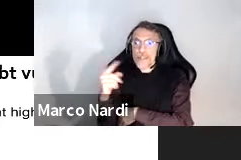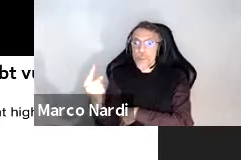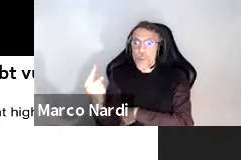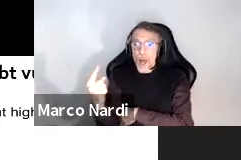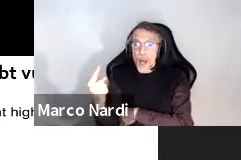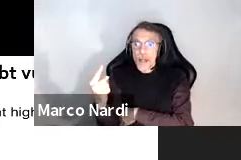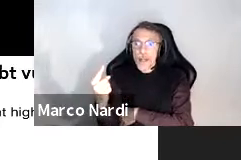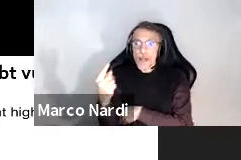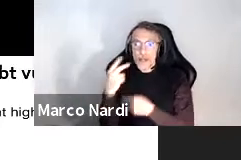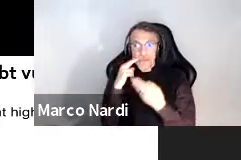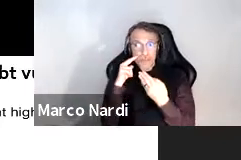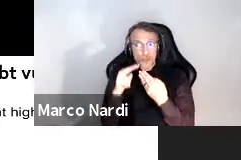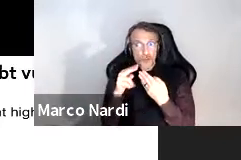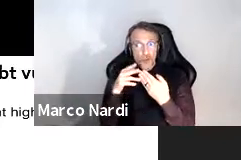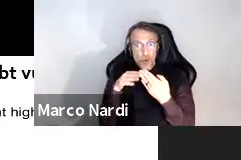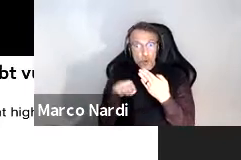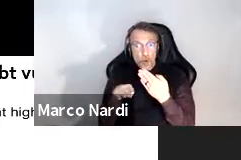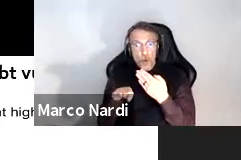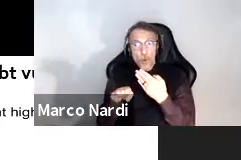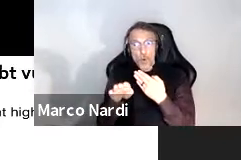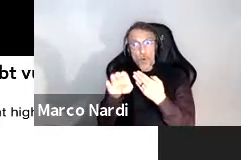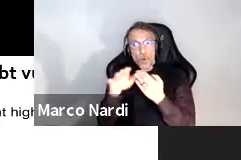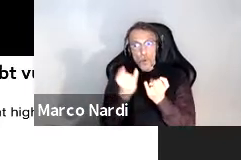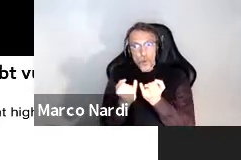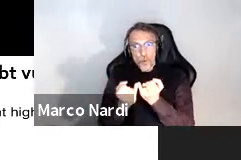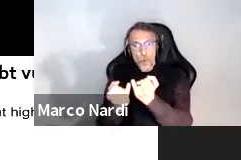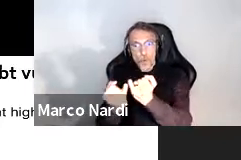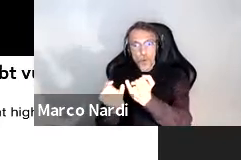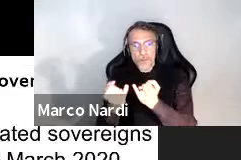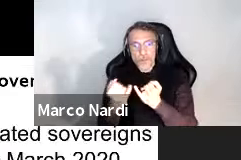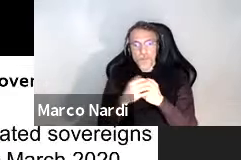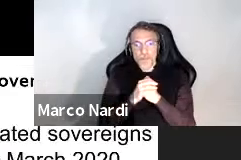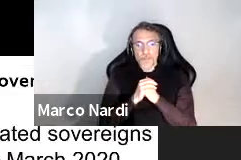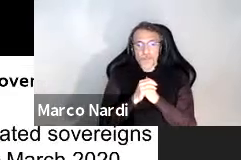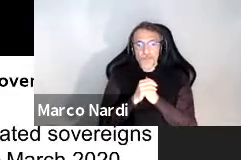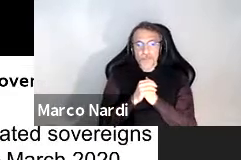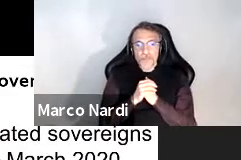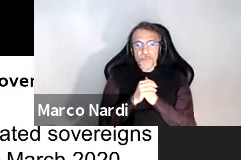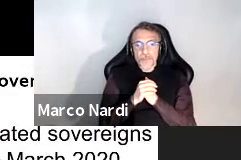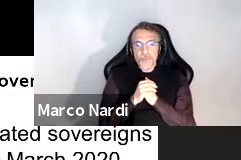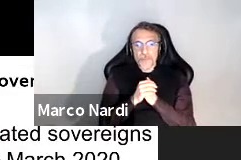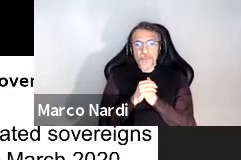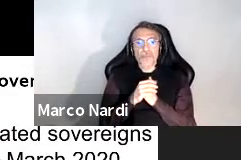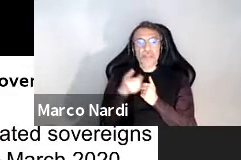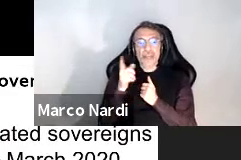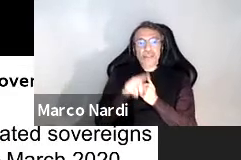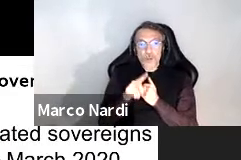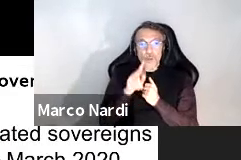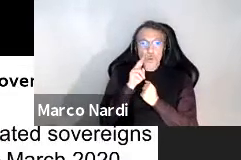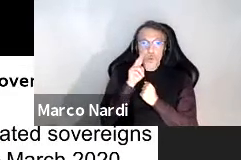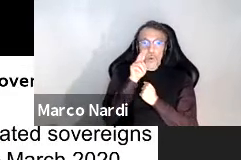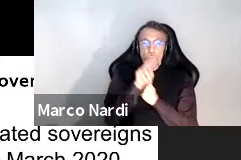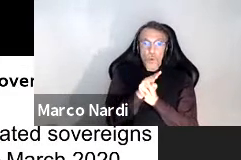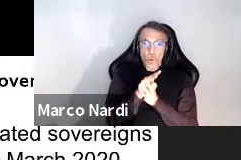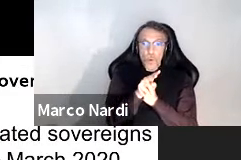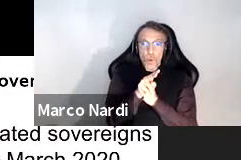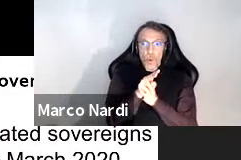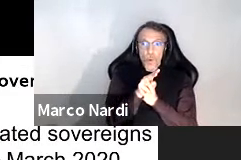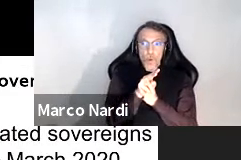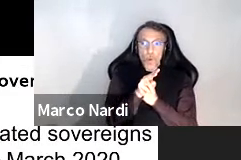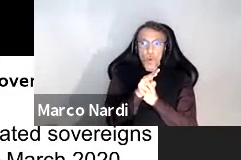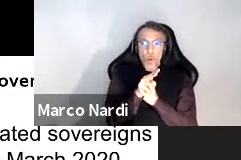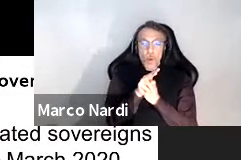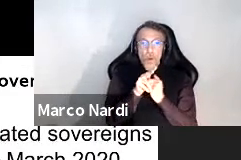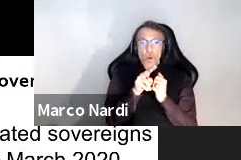to show a continuous trend. And if you also look at the